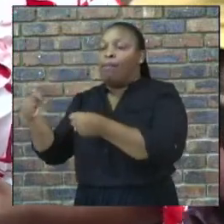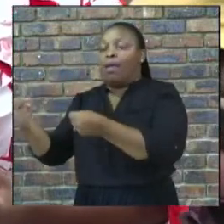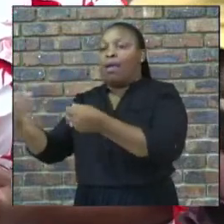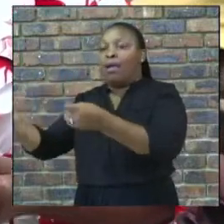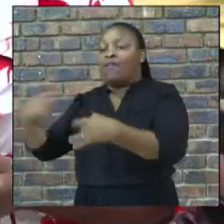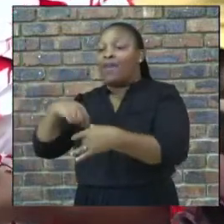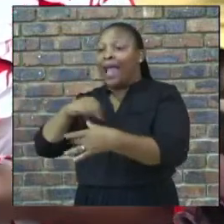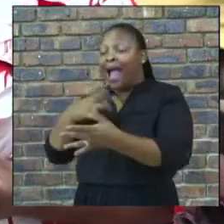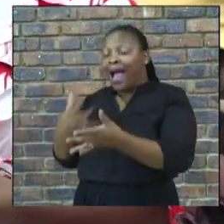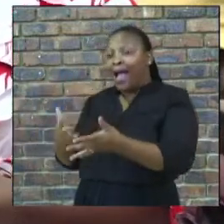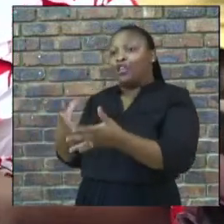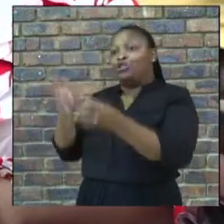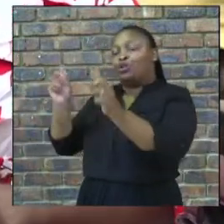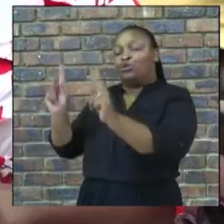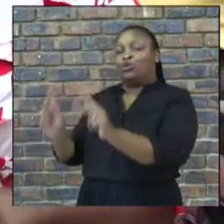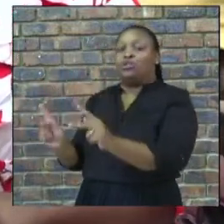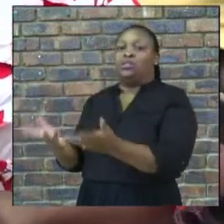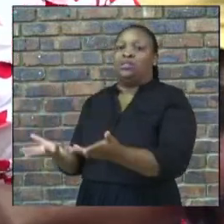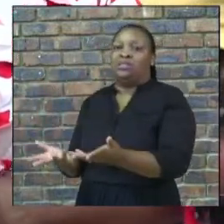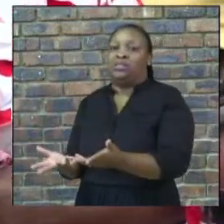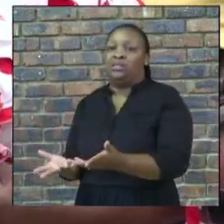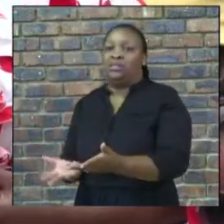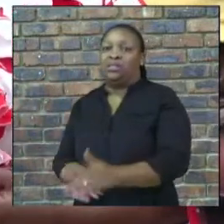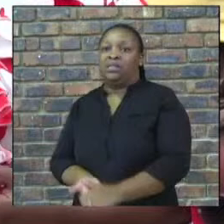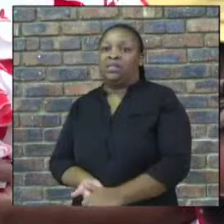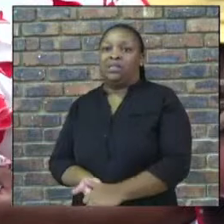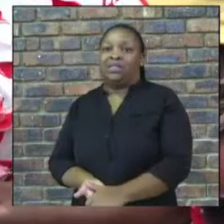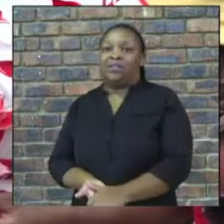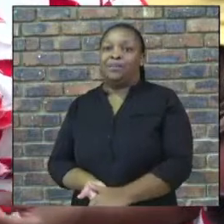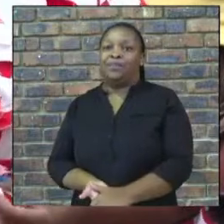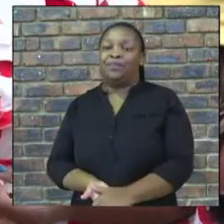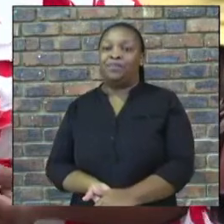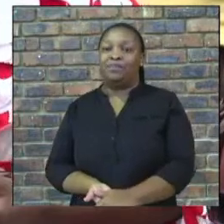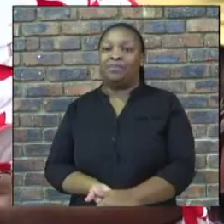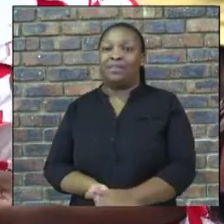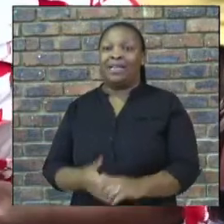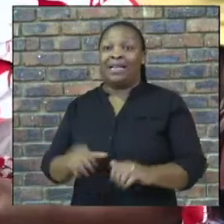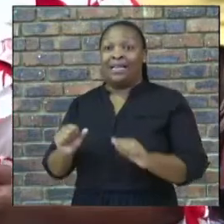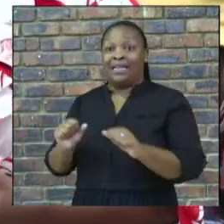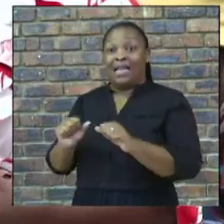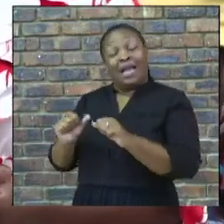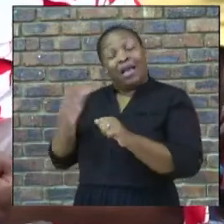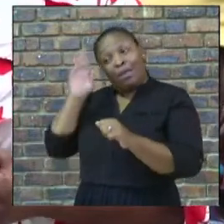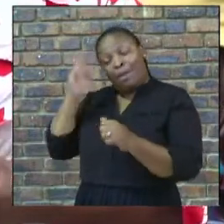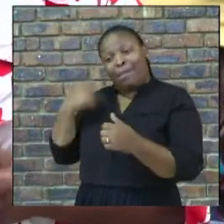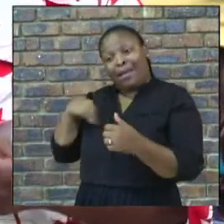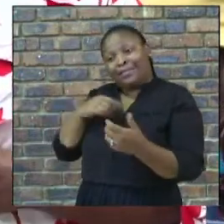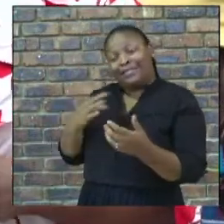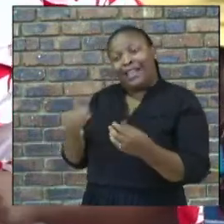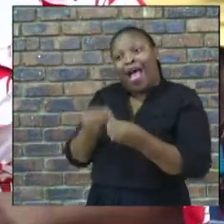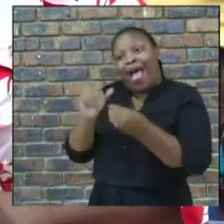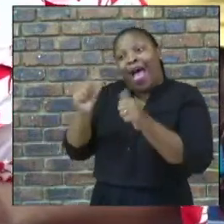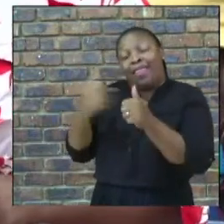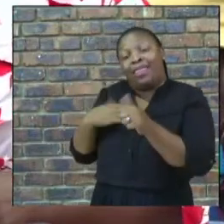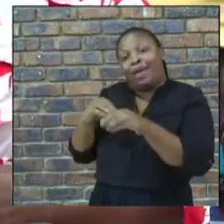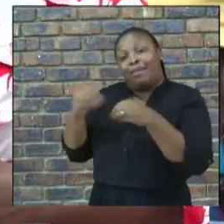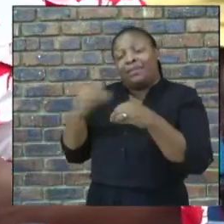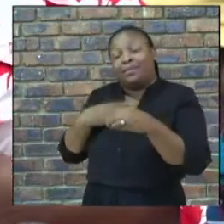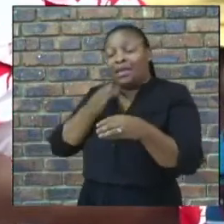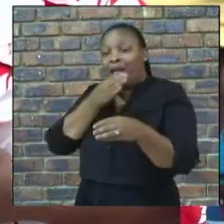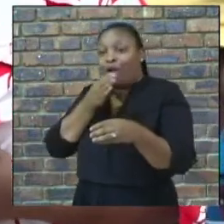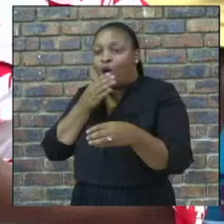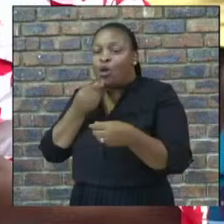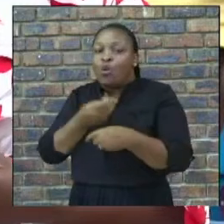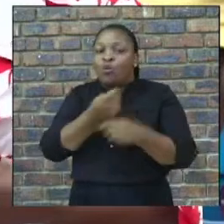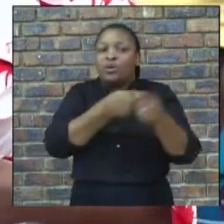re kgone go tsenela re rekise ka semolao tse di ngata tsa rona re di rekisa re se mo molaong because of kgatelelo ya teng gore re kopa mme